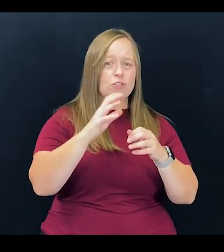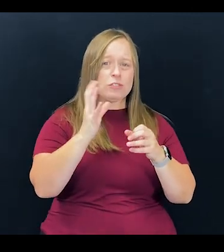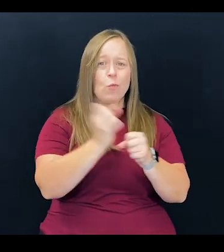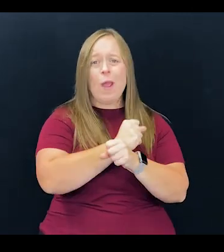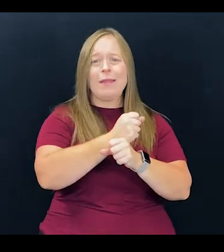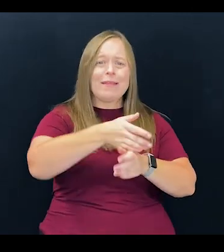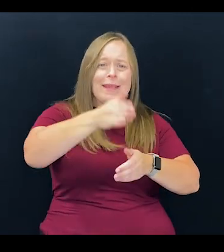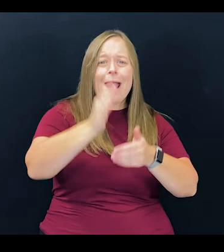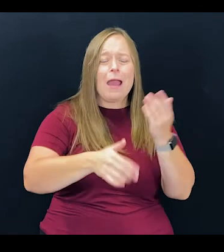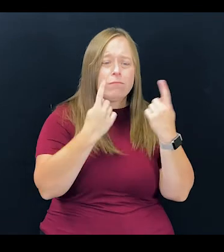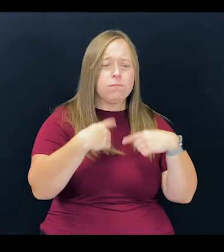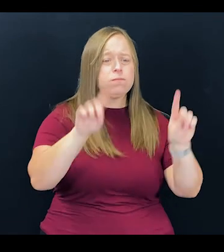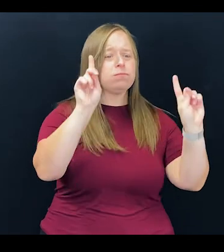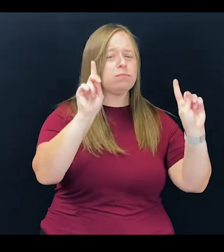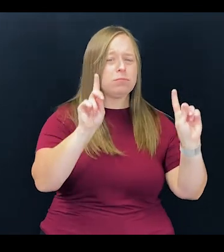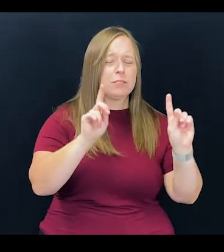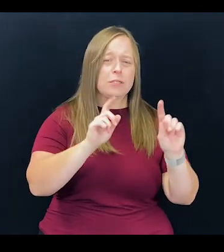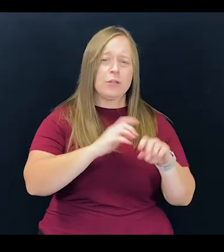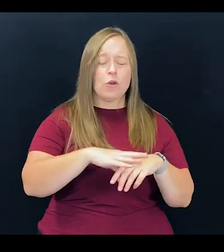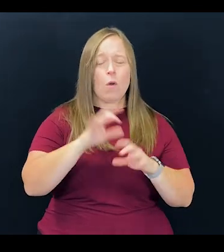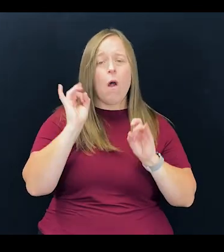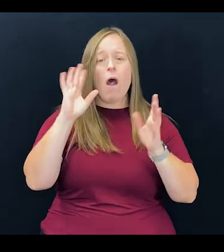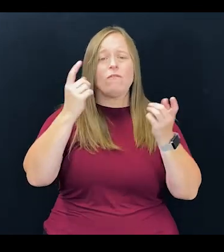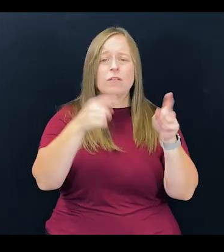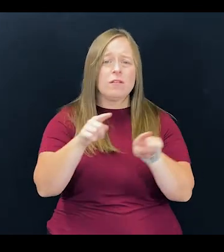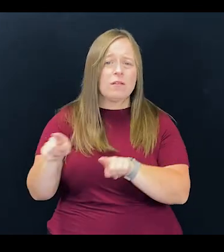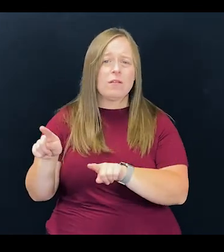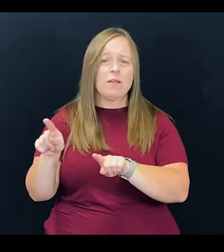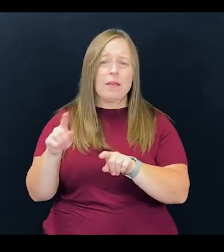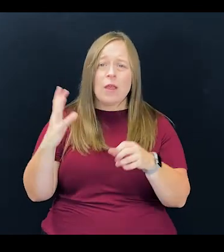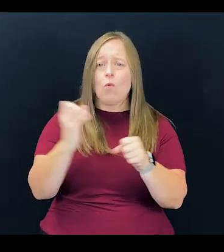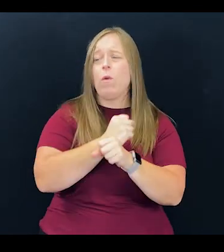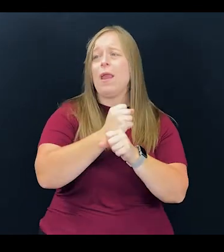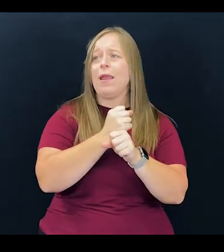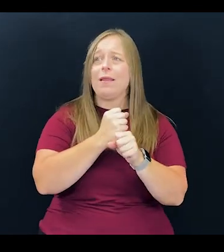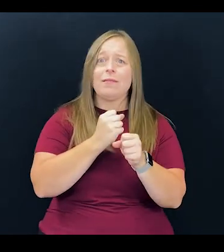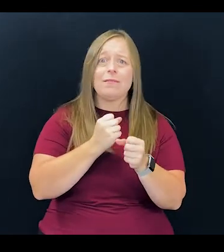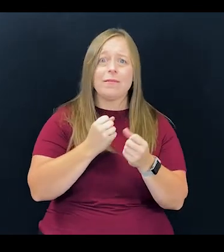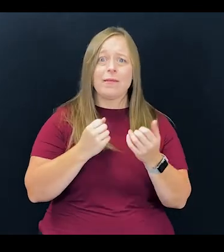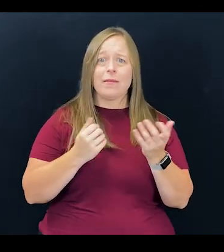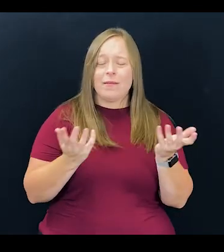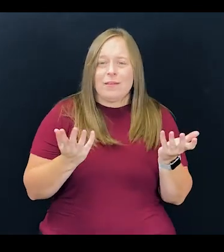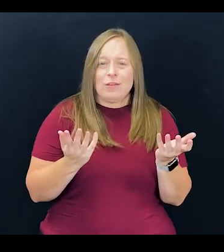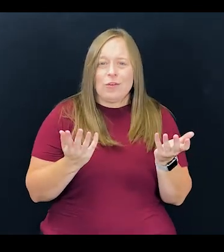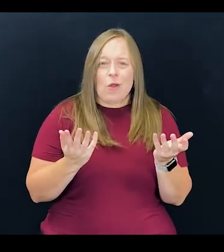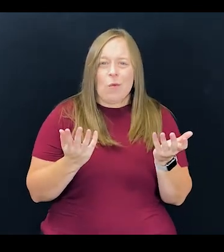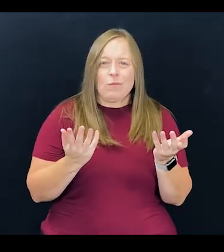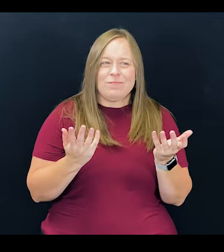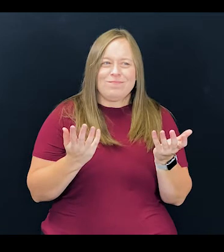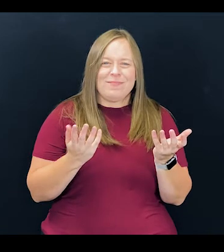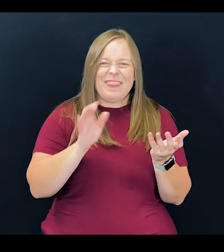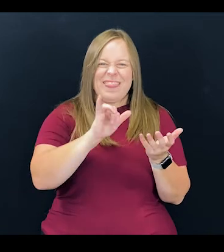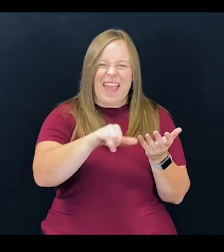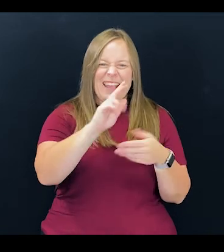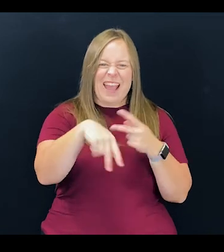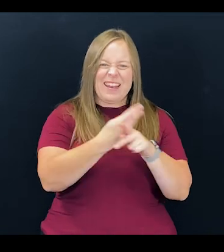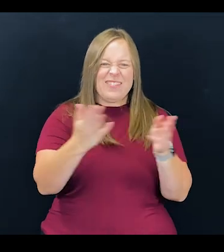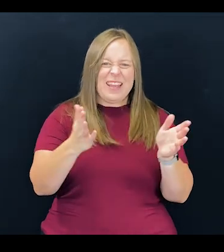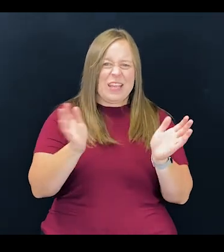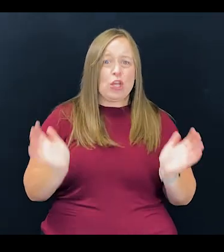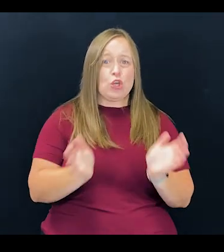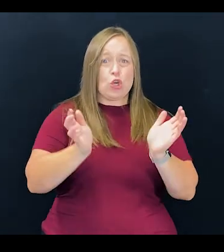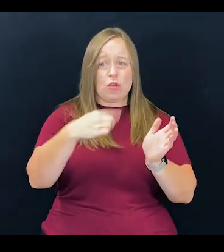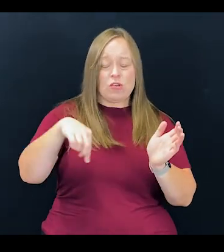pulls a win out of nowhere, someone who's just gone through a tragedy and again pulls a win out of nowhere, and things